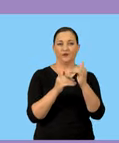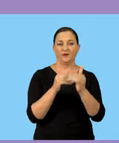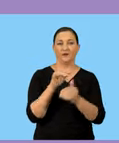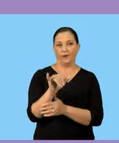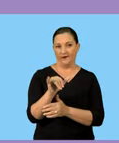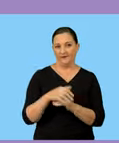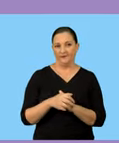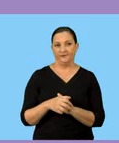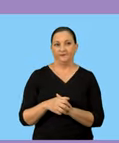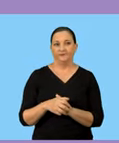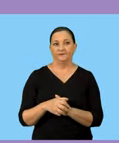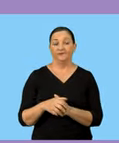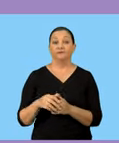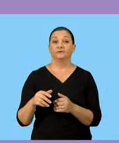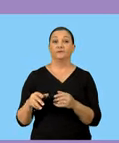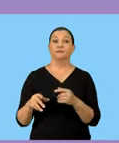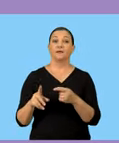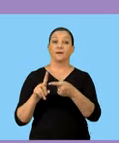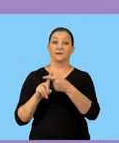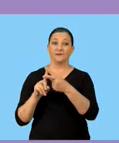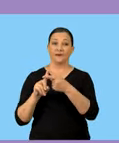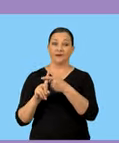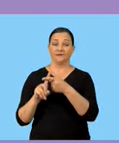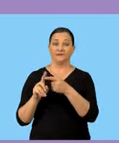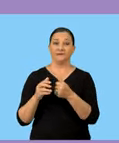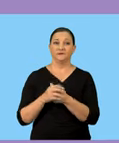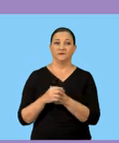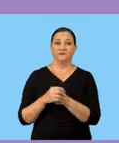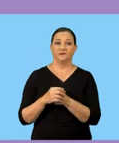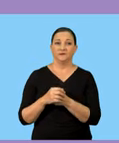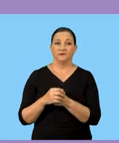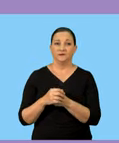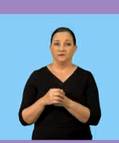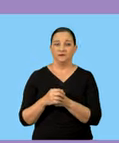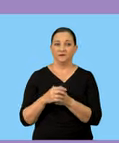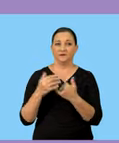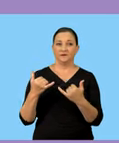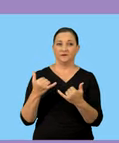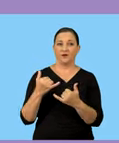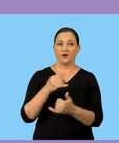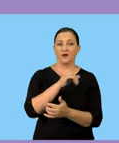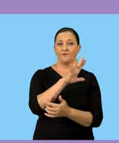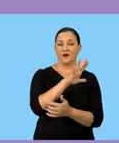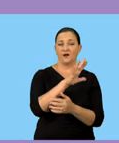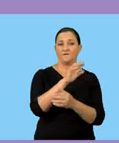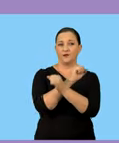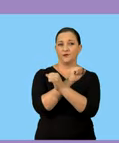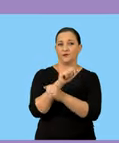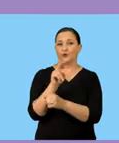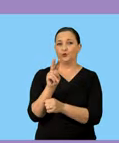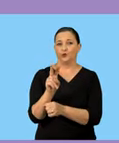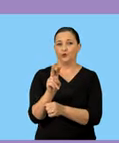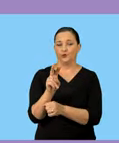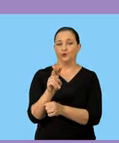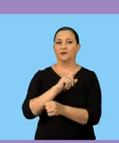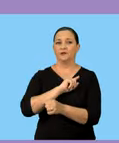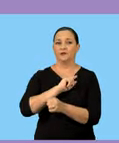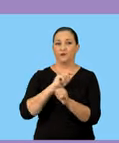y. Then we are adding, then that is going to be my 5 multiplied by my 2, that is